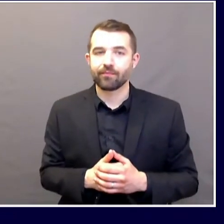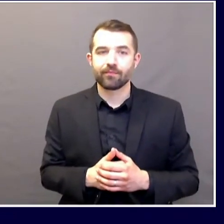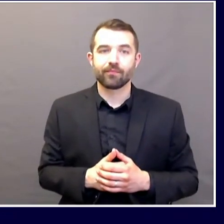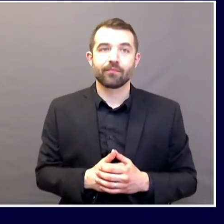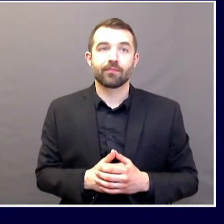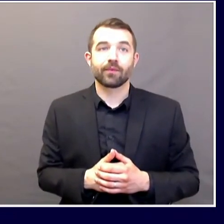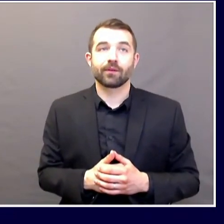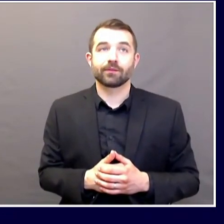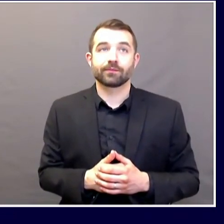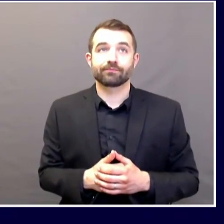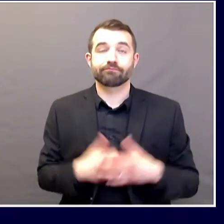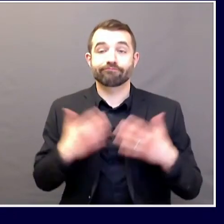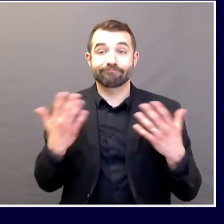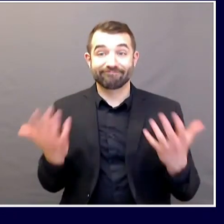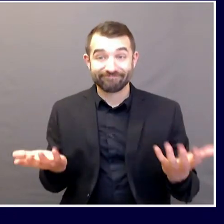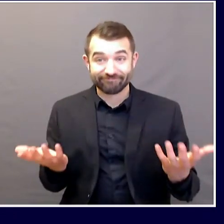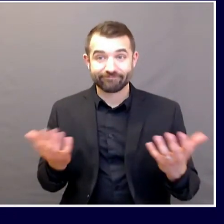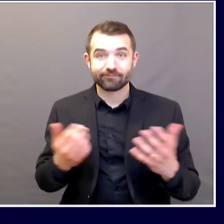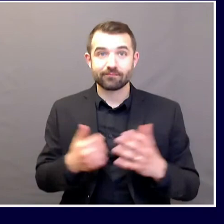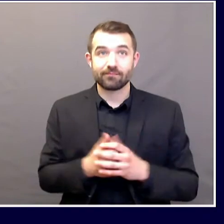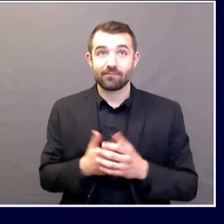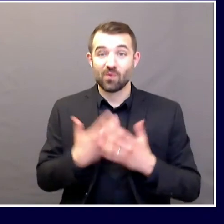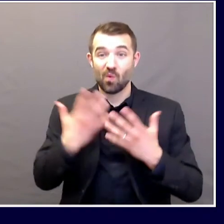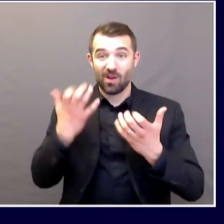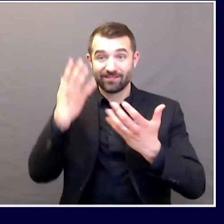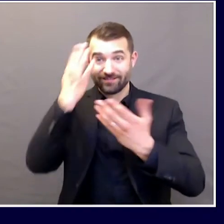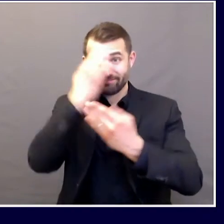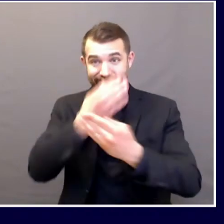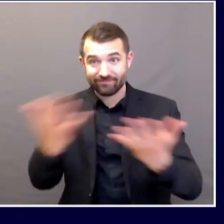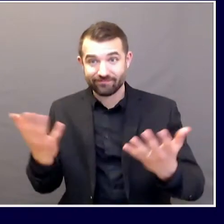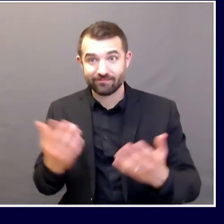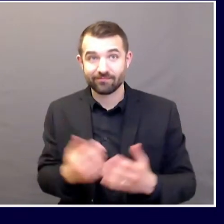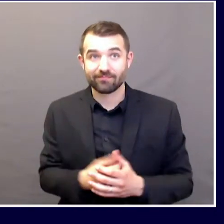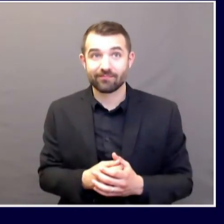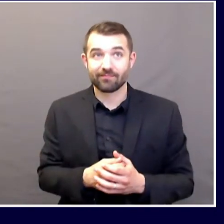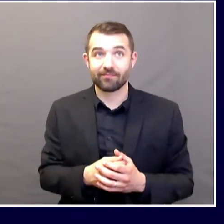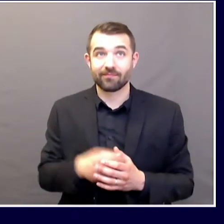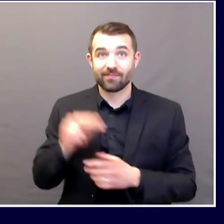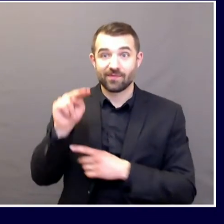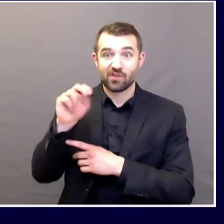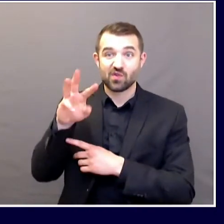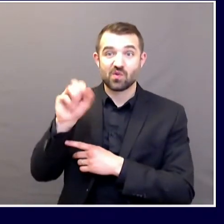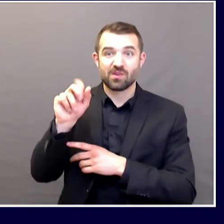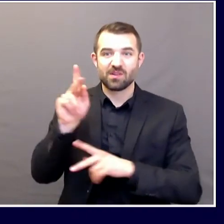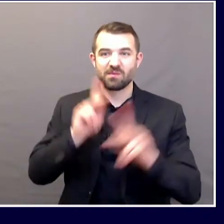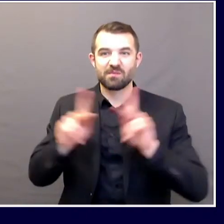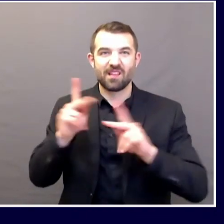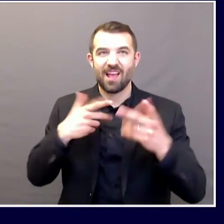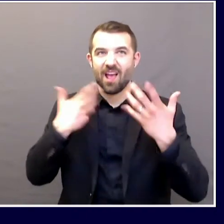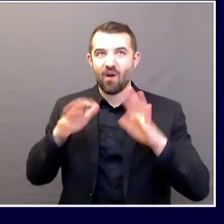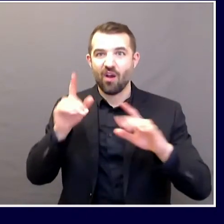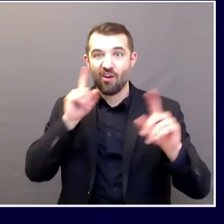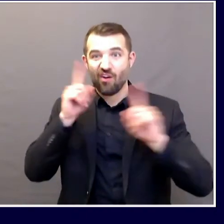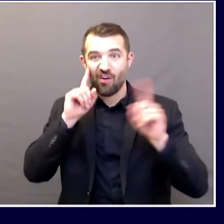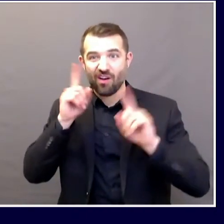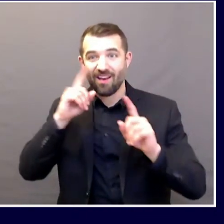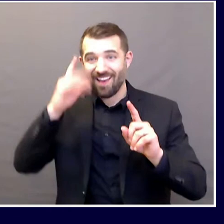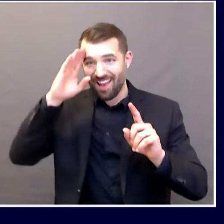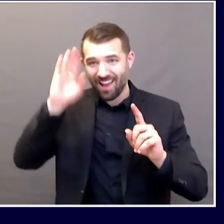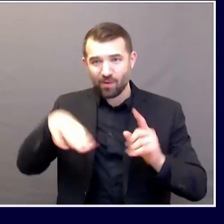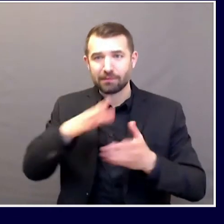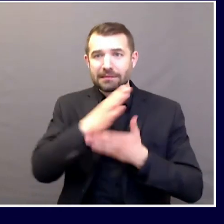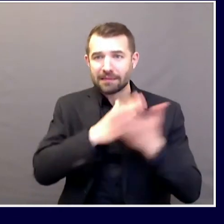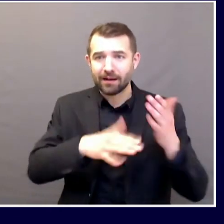doing so entails, it's not news that folks want to hear. We acknowledge that there are some groups that have somewhat